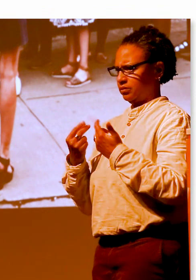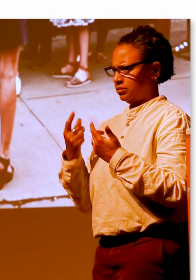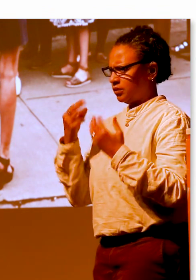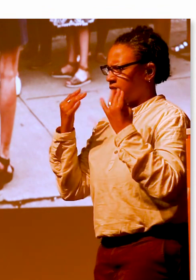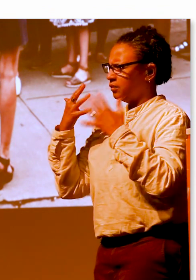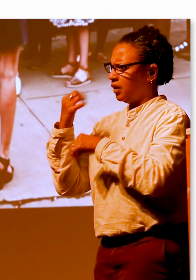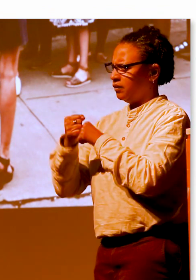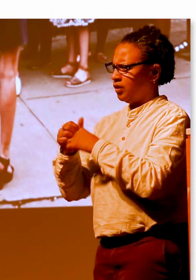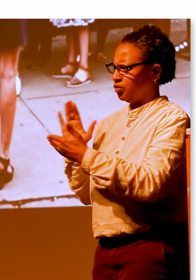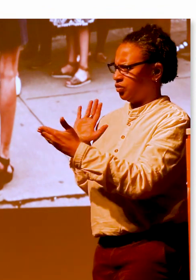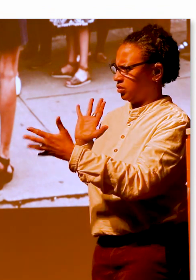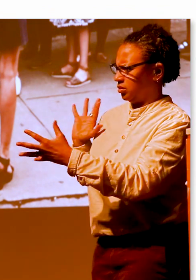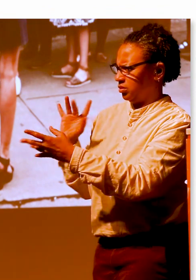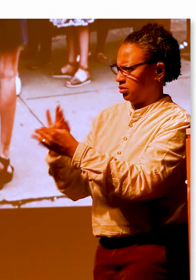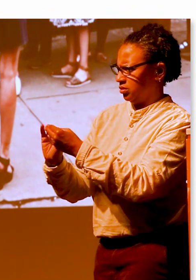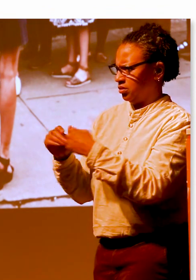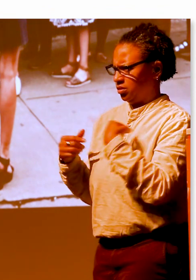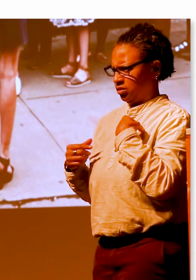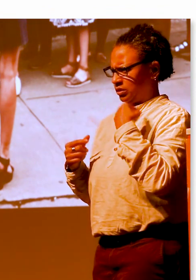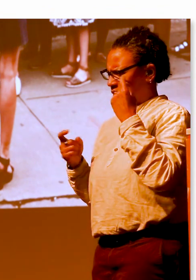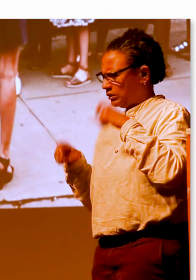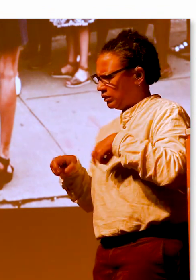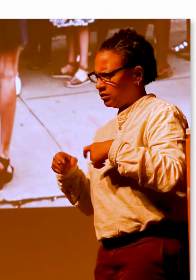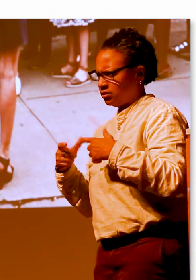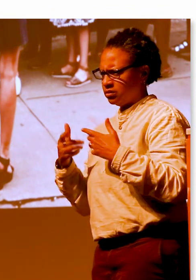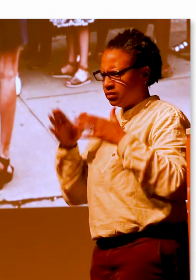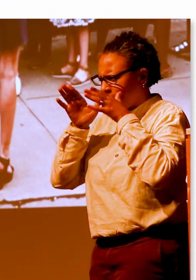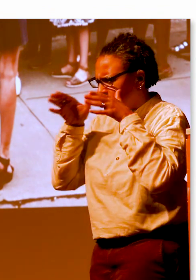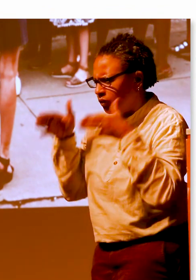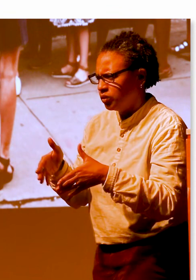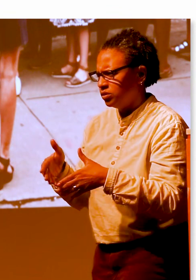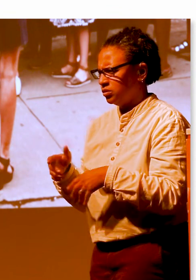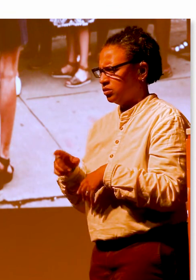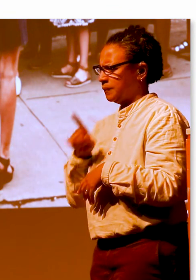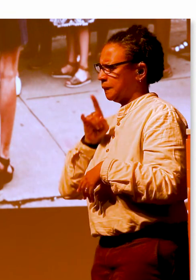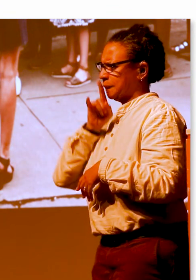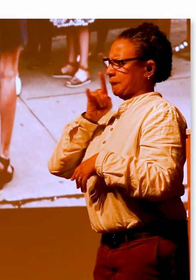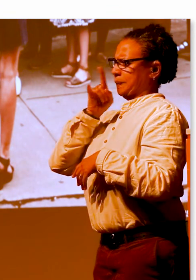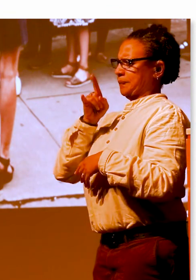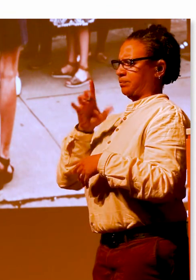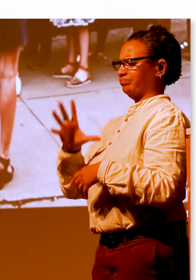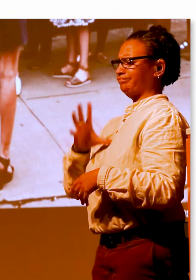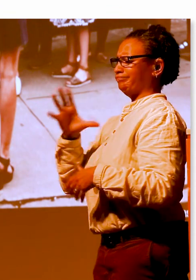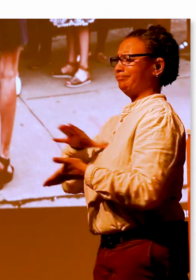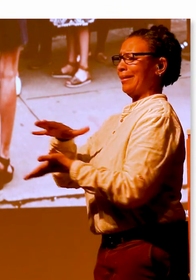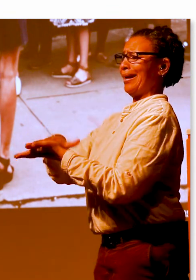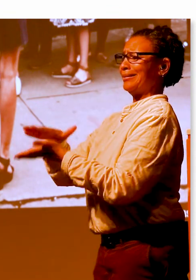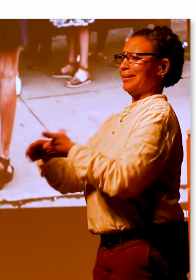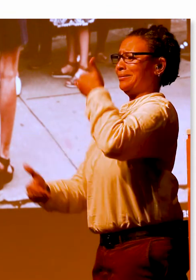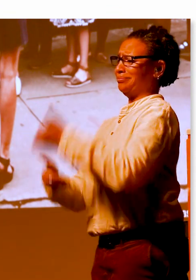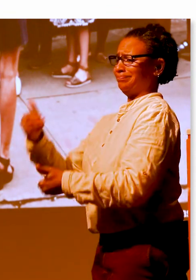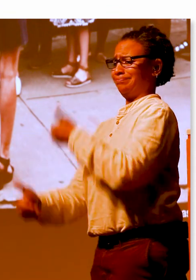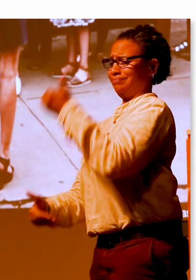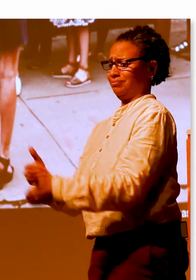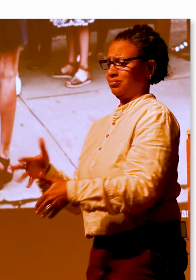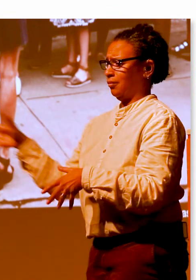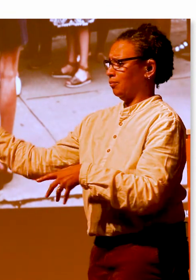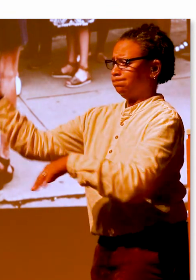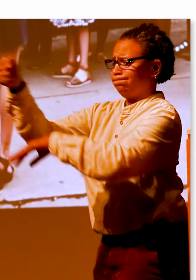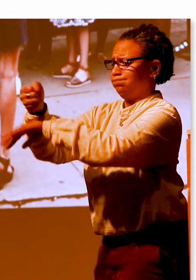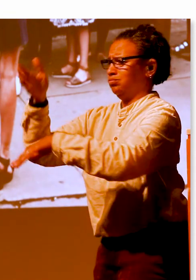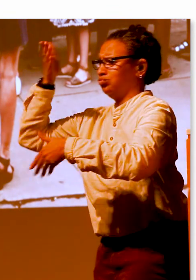of academic process. I thought I had to do a symposium or, bring in scholars to anchor it, or do